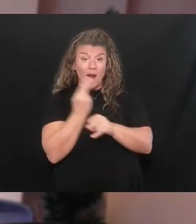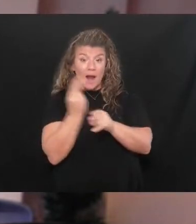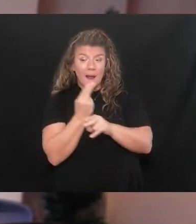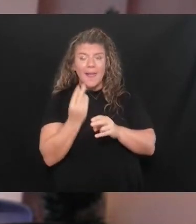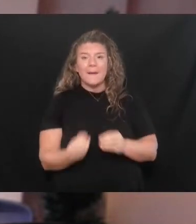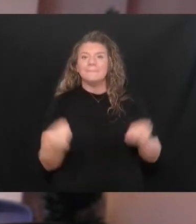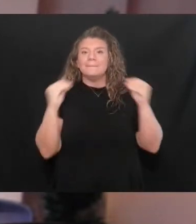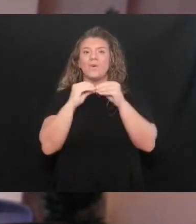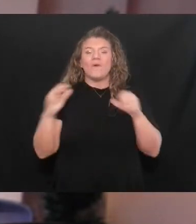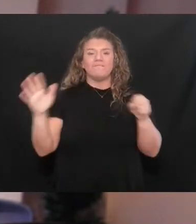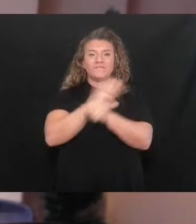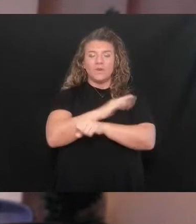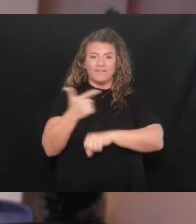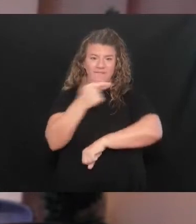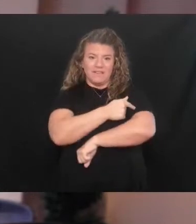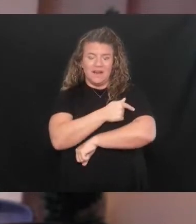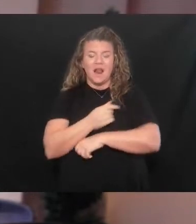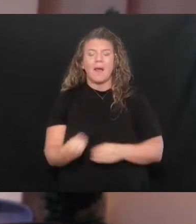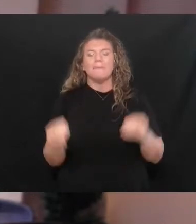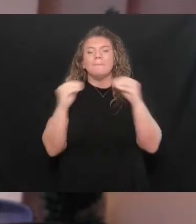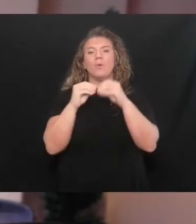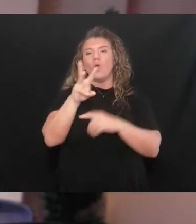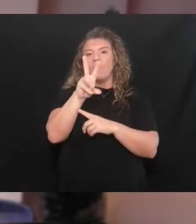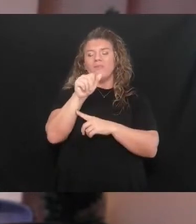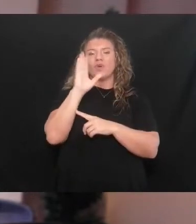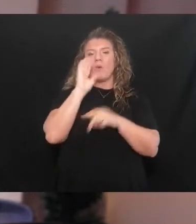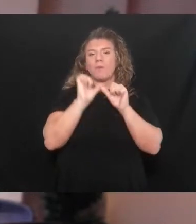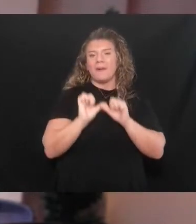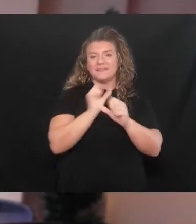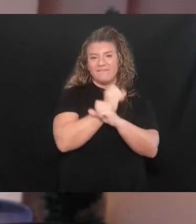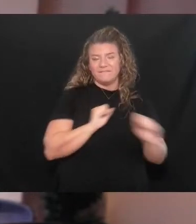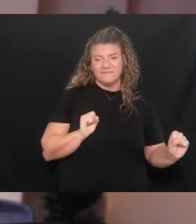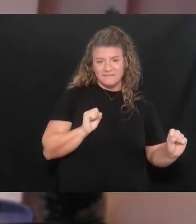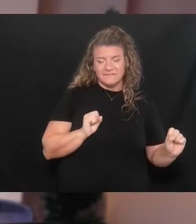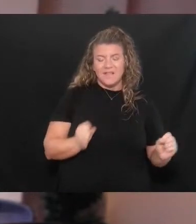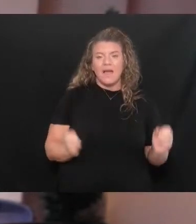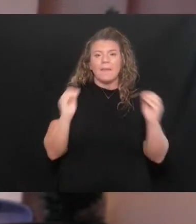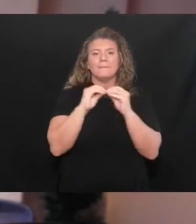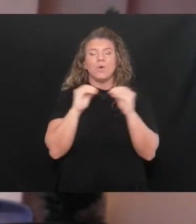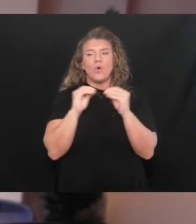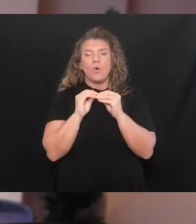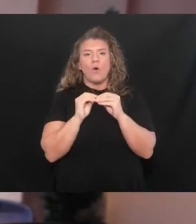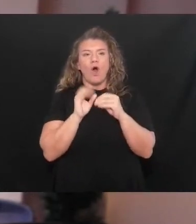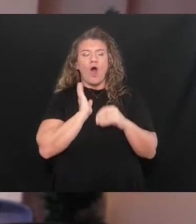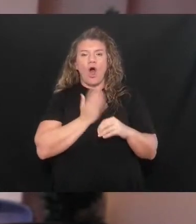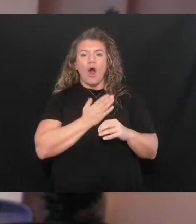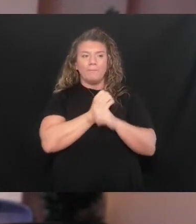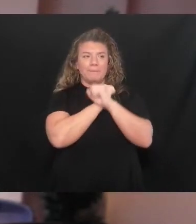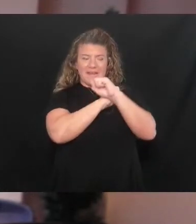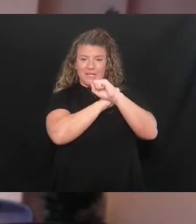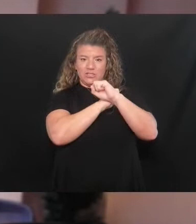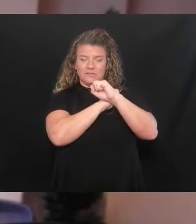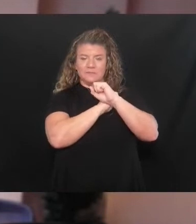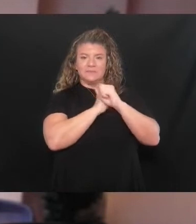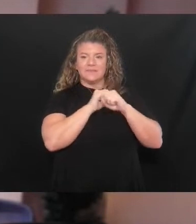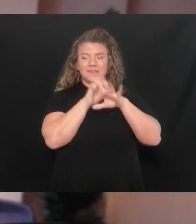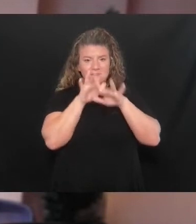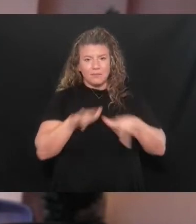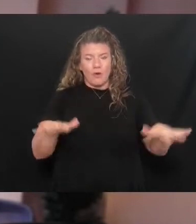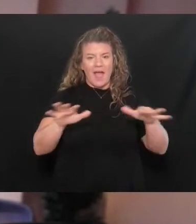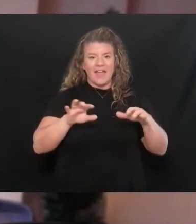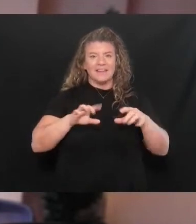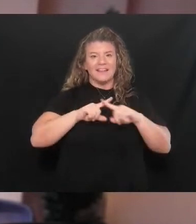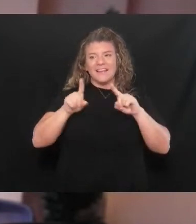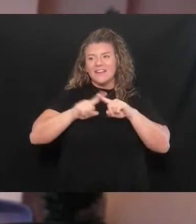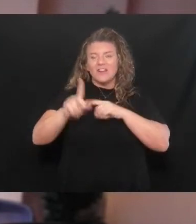fully vaccinated, the more West Virginia remains safe, the more we are firewalls to the spread of the variant, and the